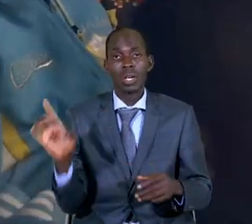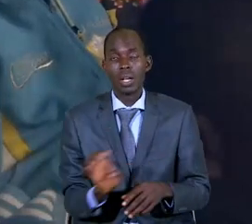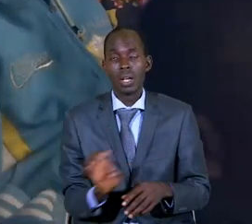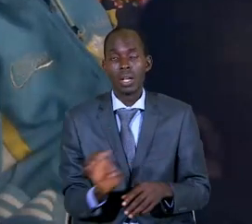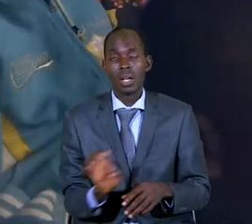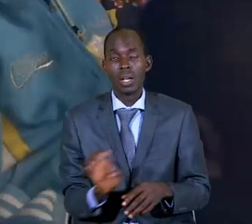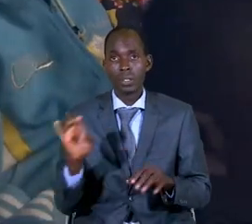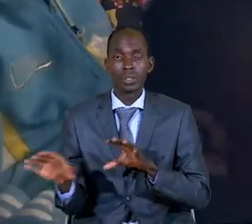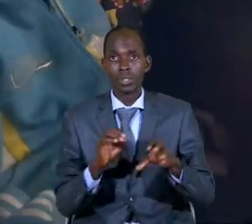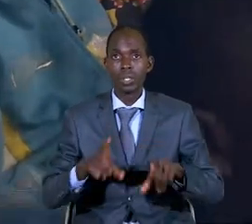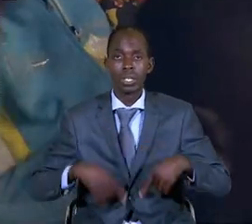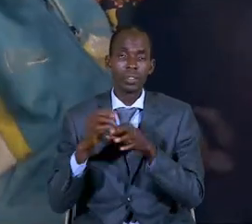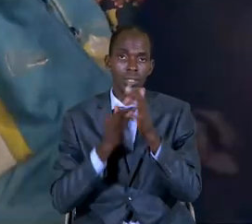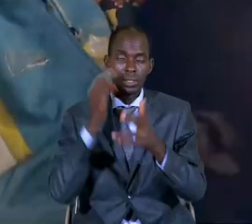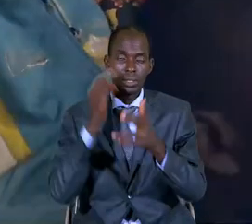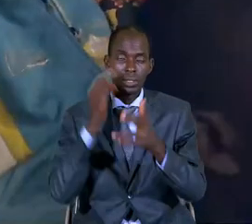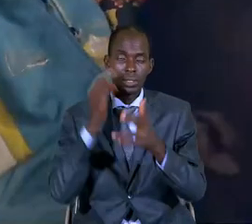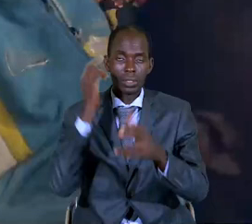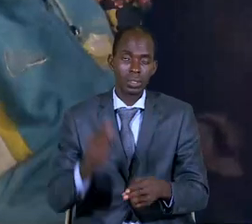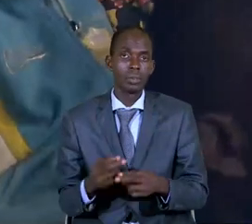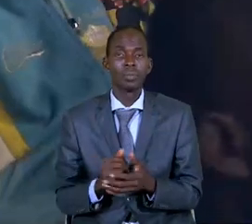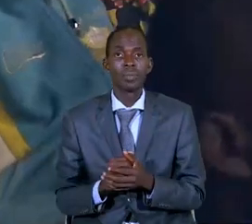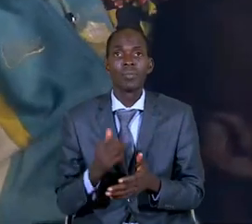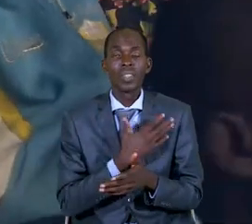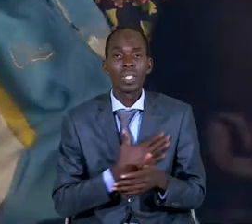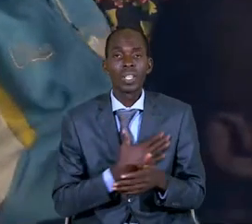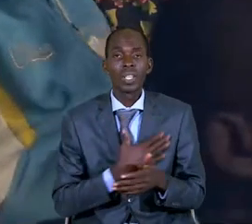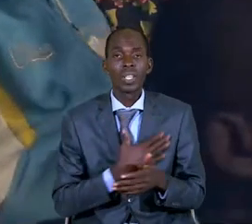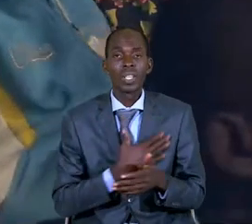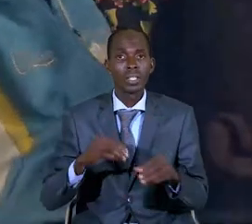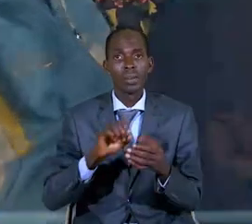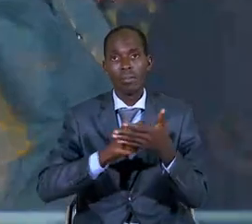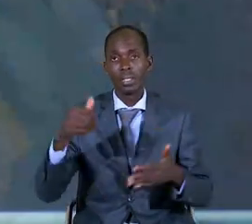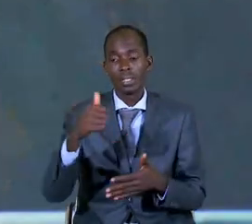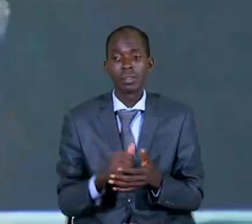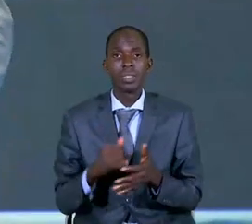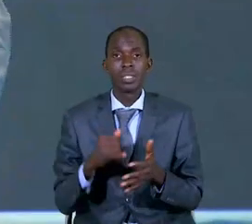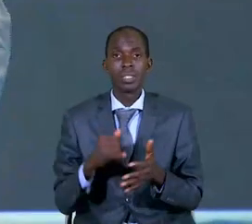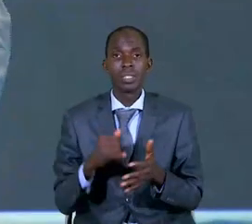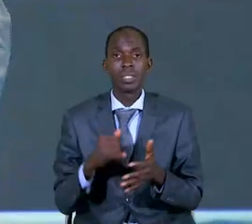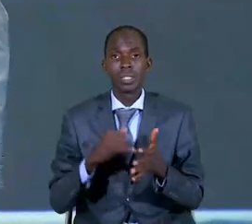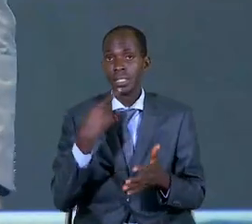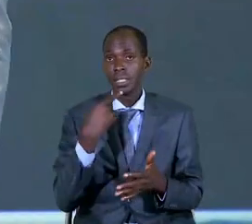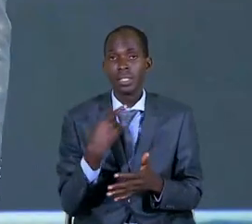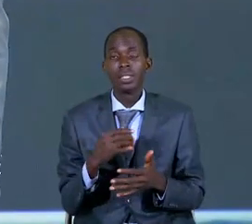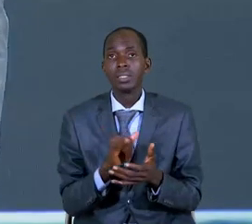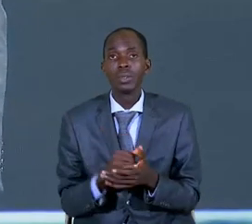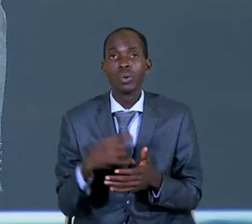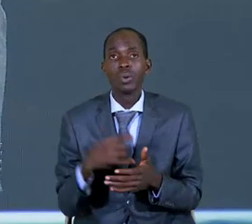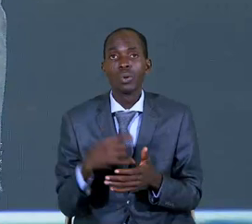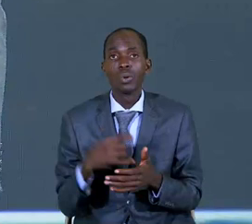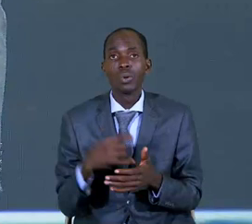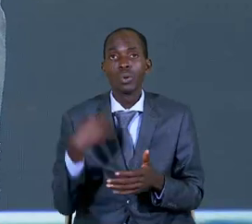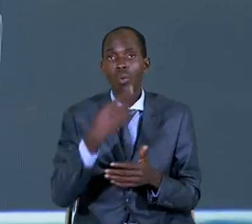life in Jesus' name. And then in verse 10, it tells us, for as the rain